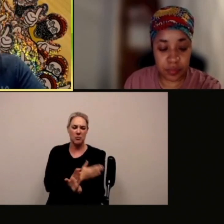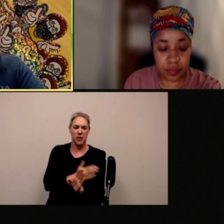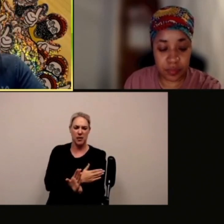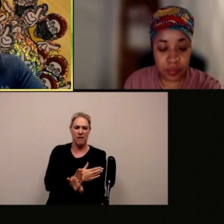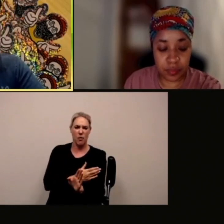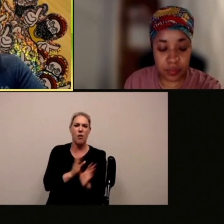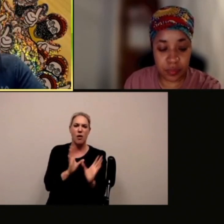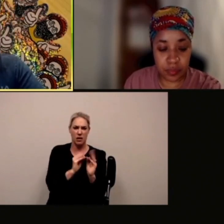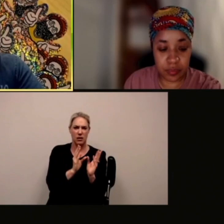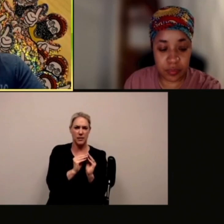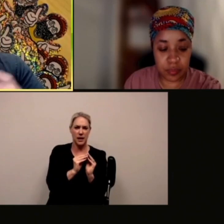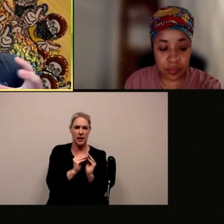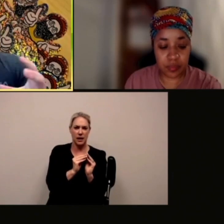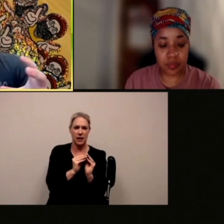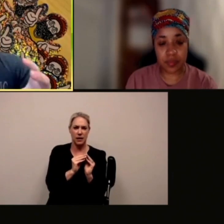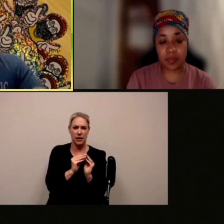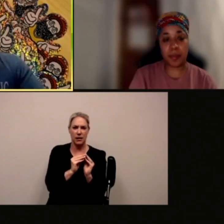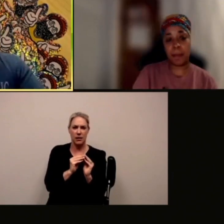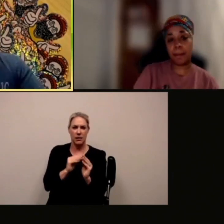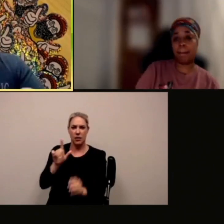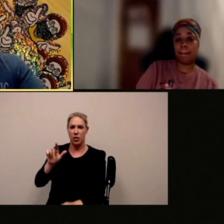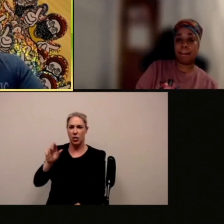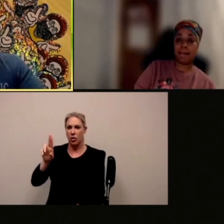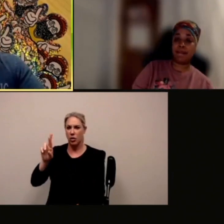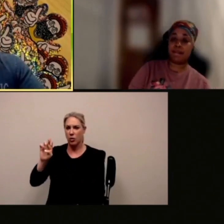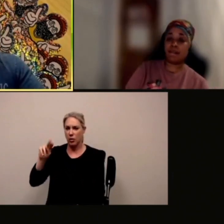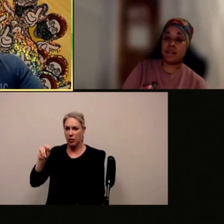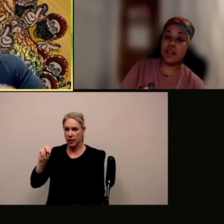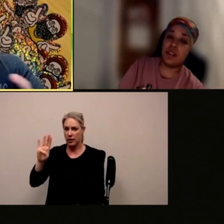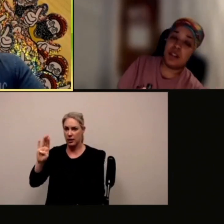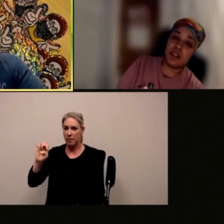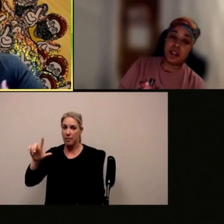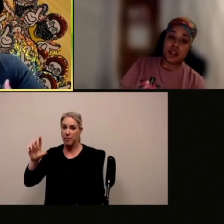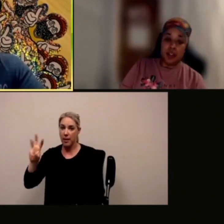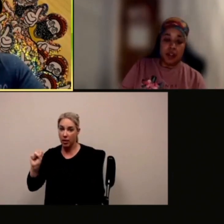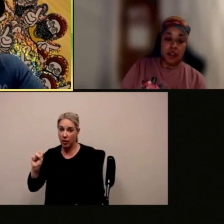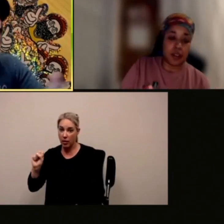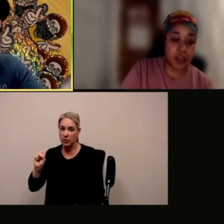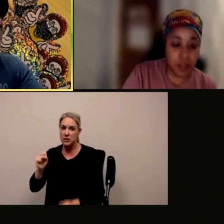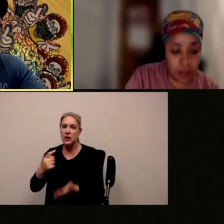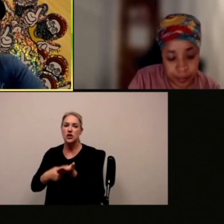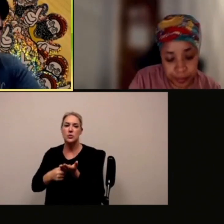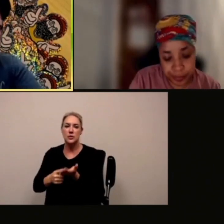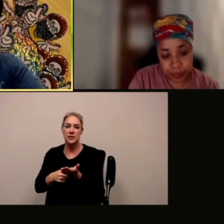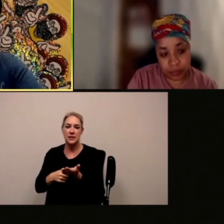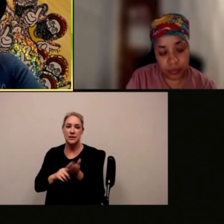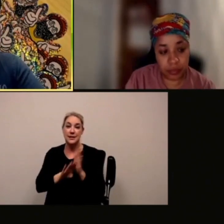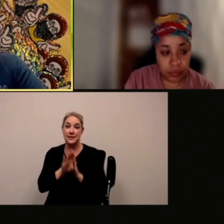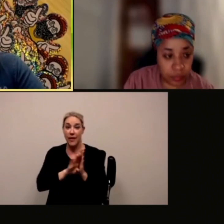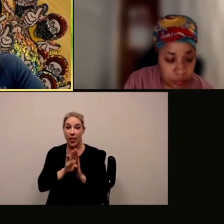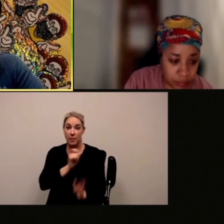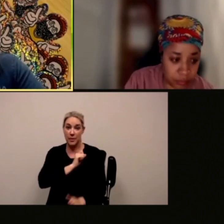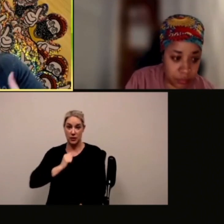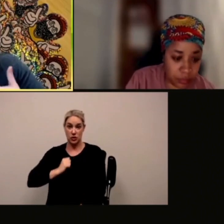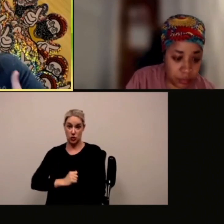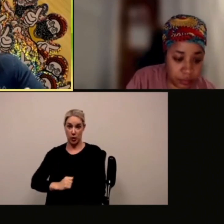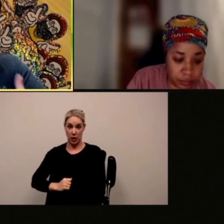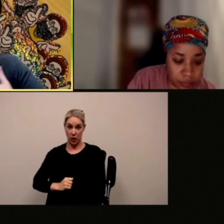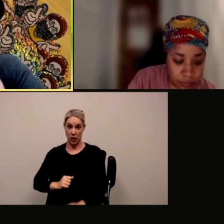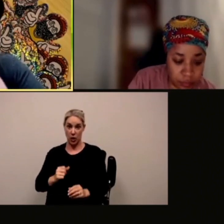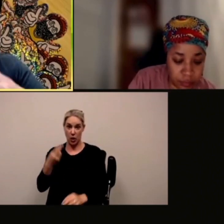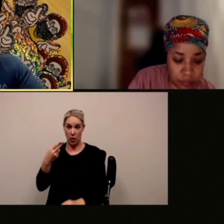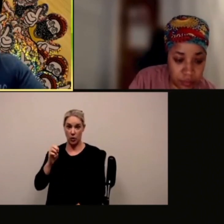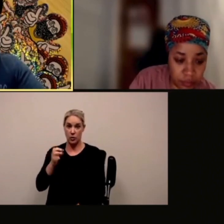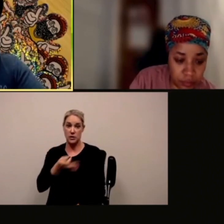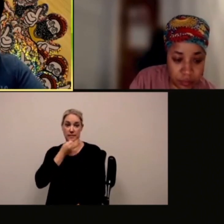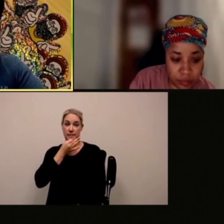think, she was talking about character identity and kind of making superheroes, but connecting that back. I